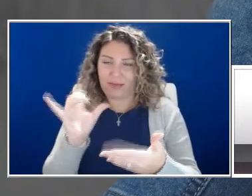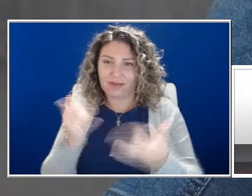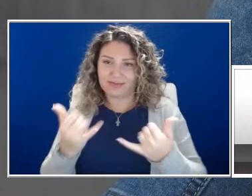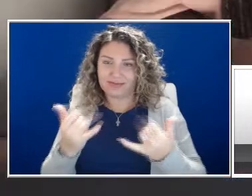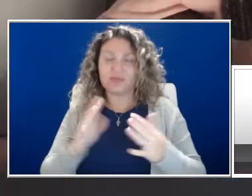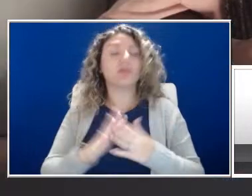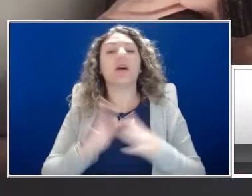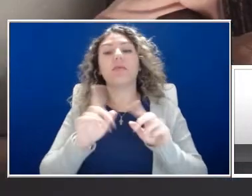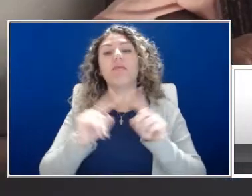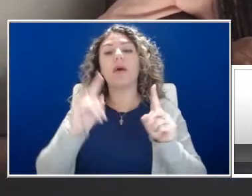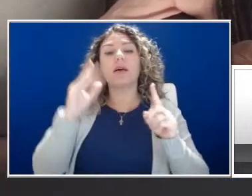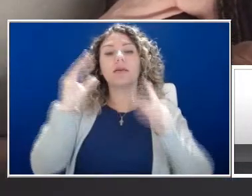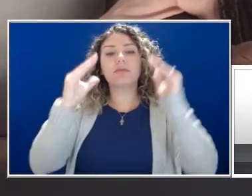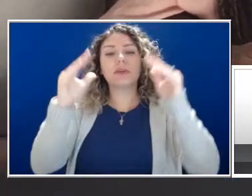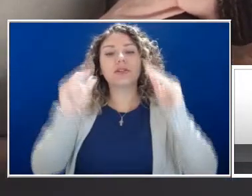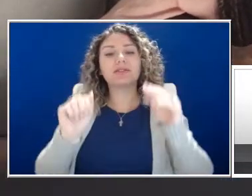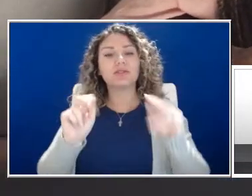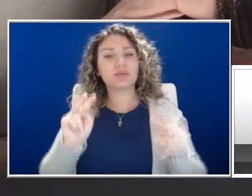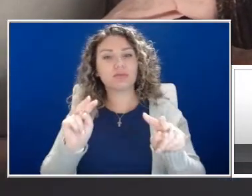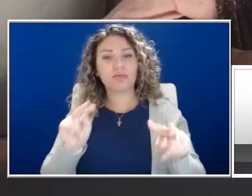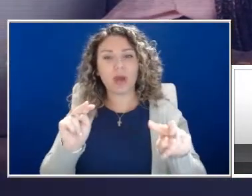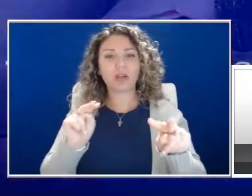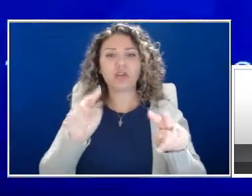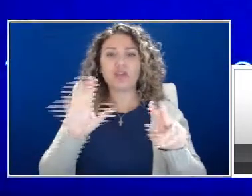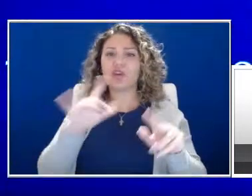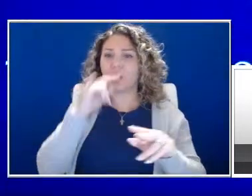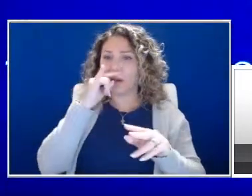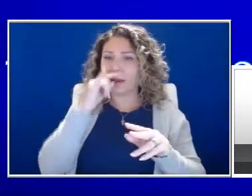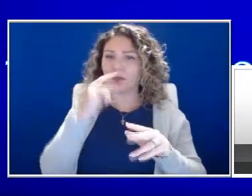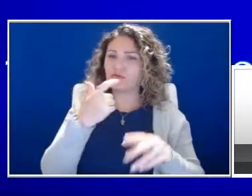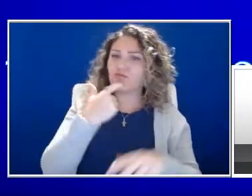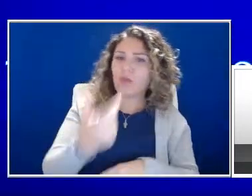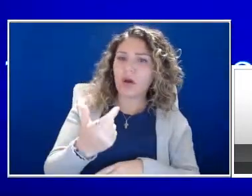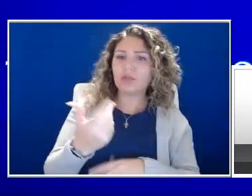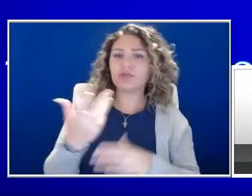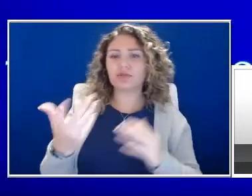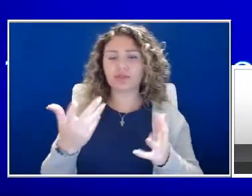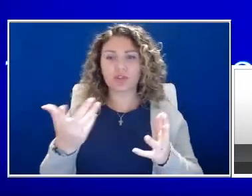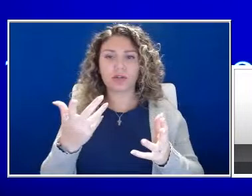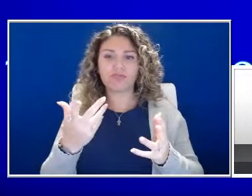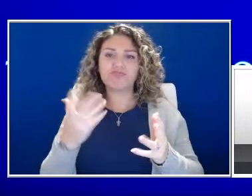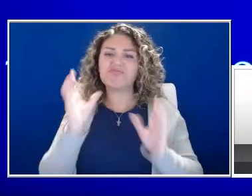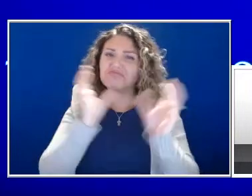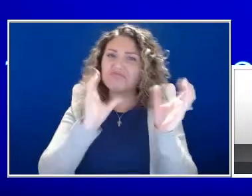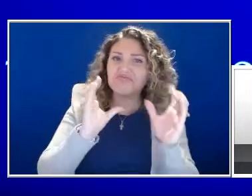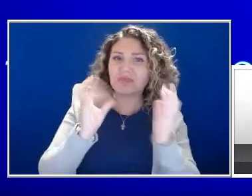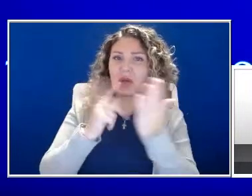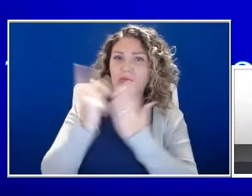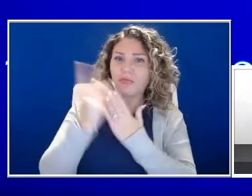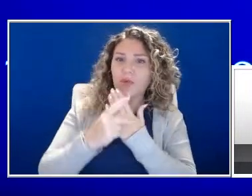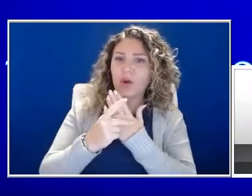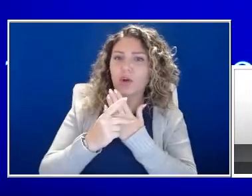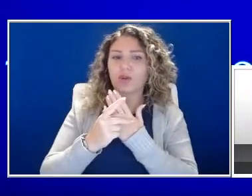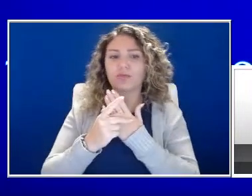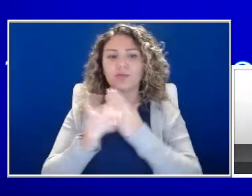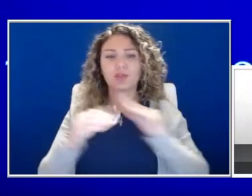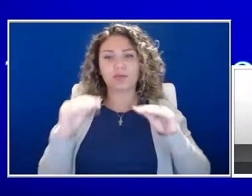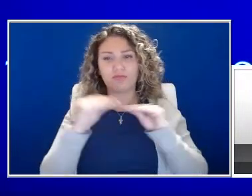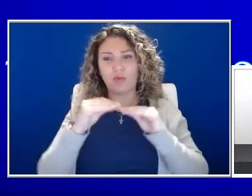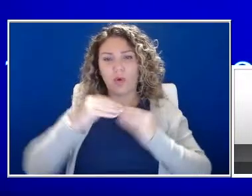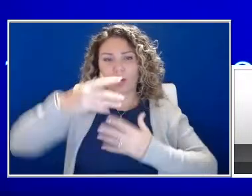some time monitoring what their kids are watching, looking for those programs that are somewhat interactive